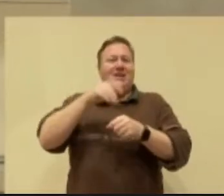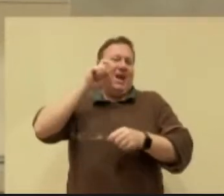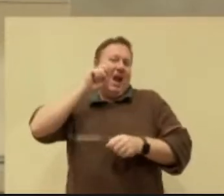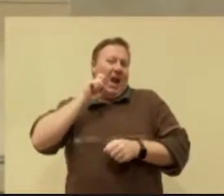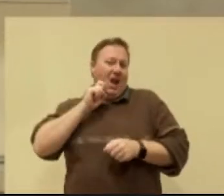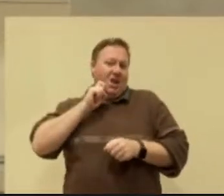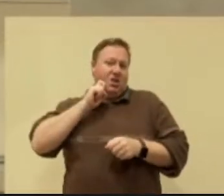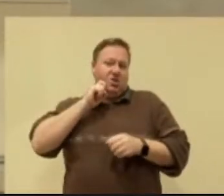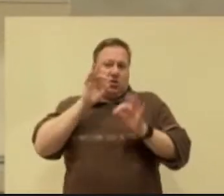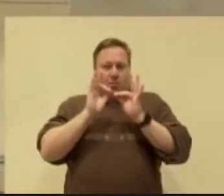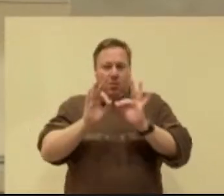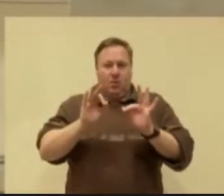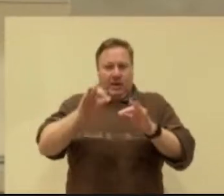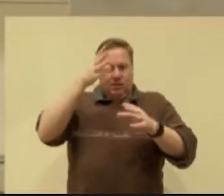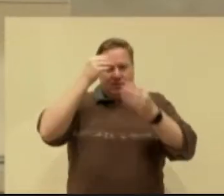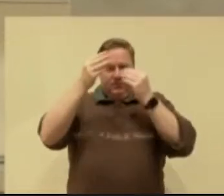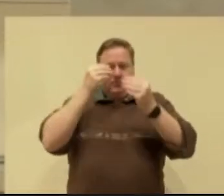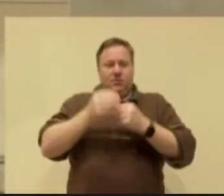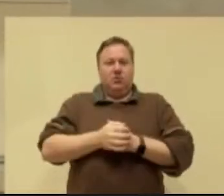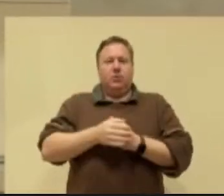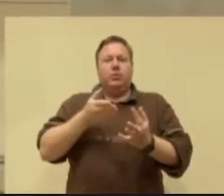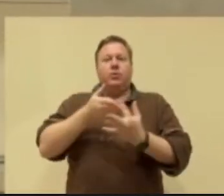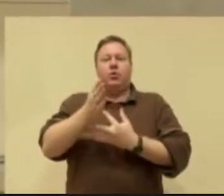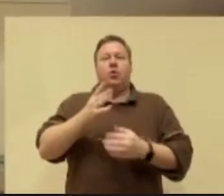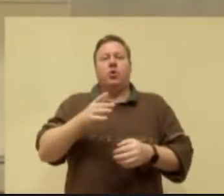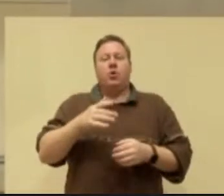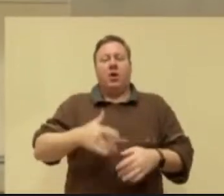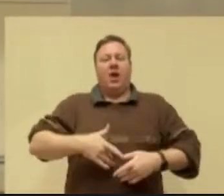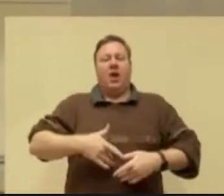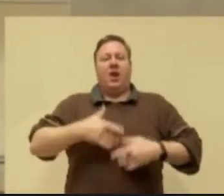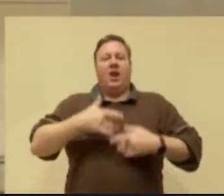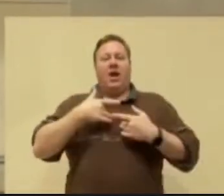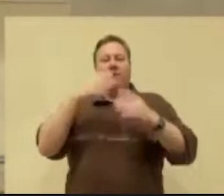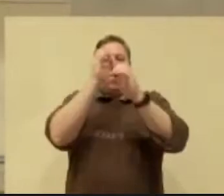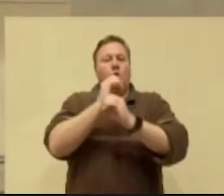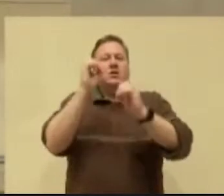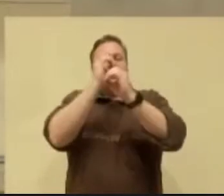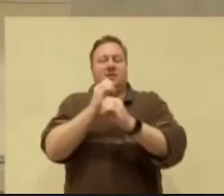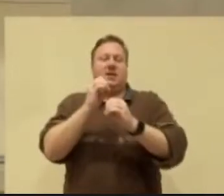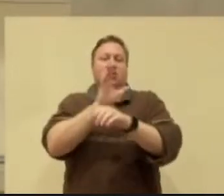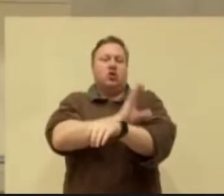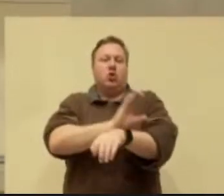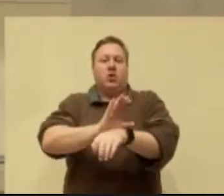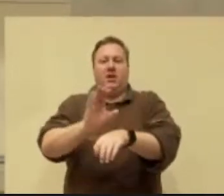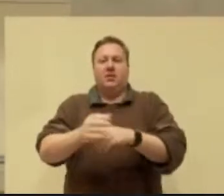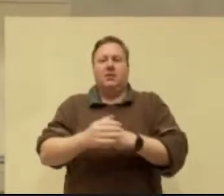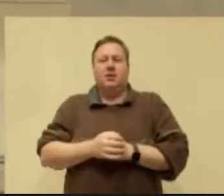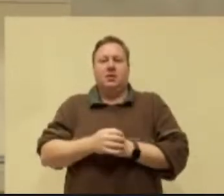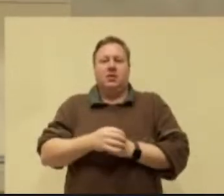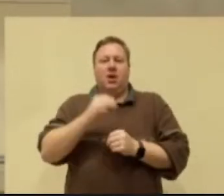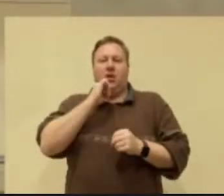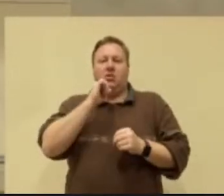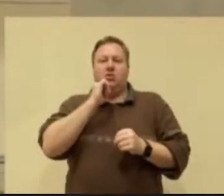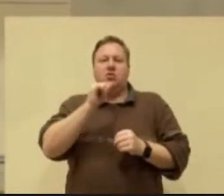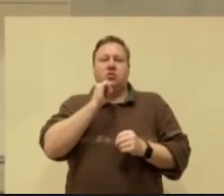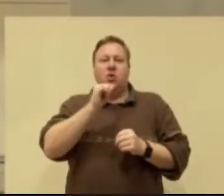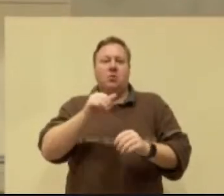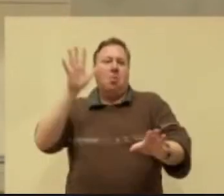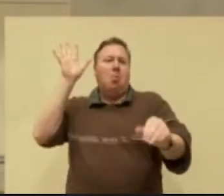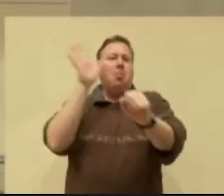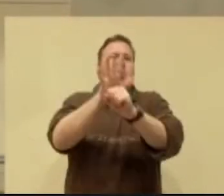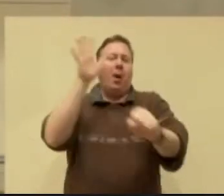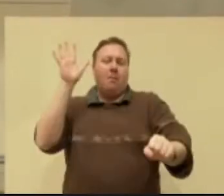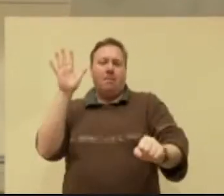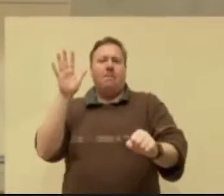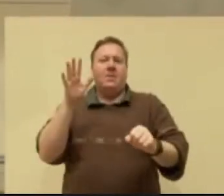comprehensive information through life orientation curriculum so we're not bombarding children with information that may